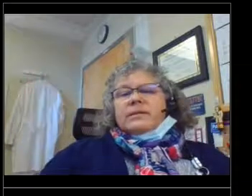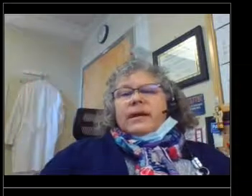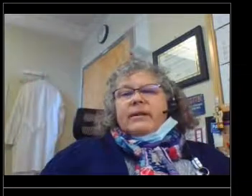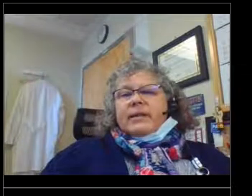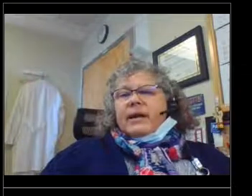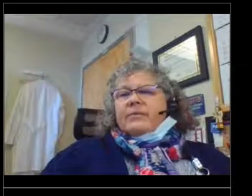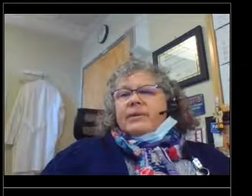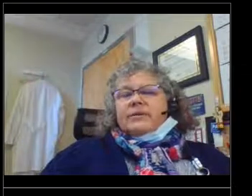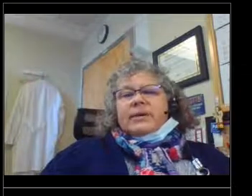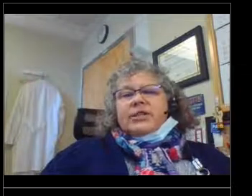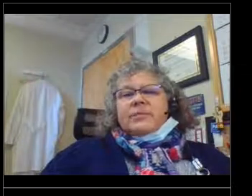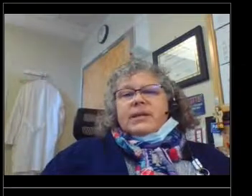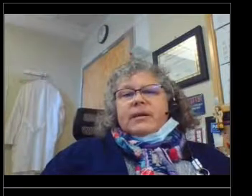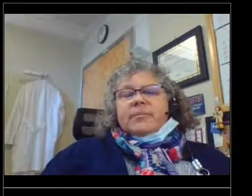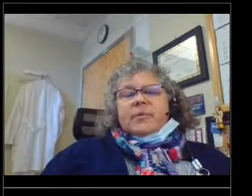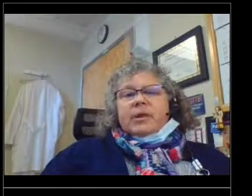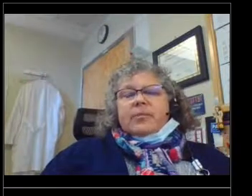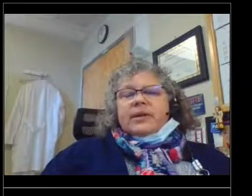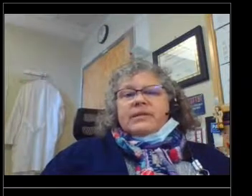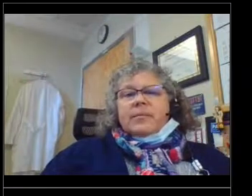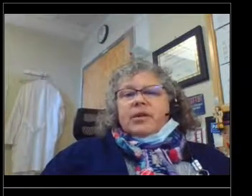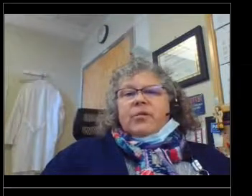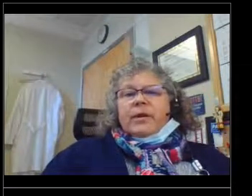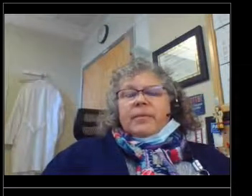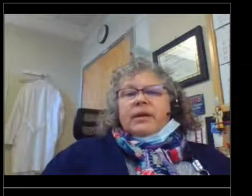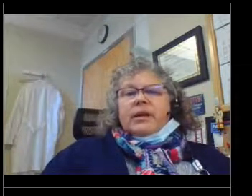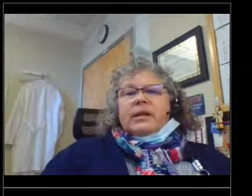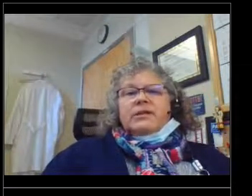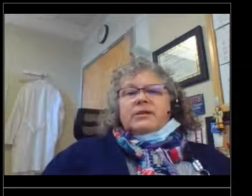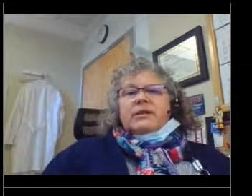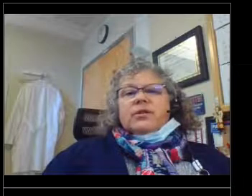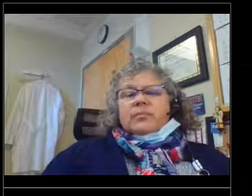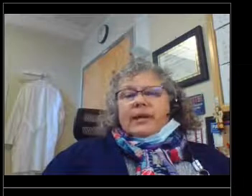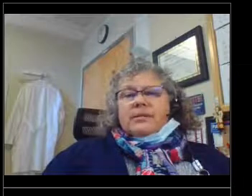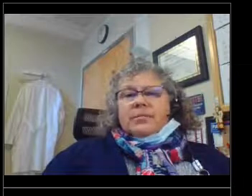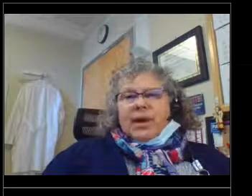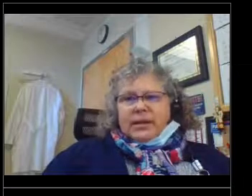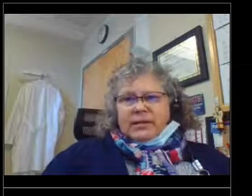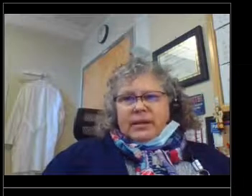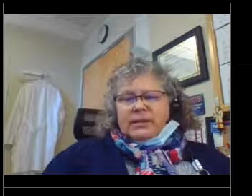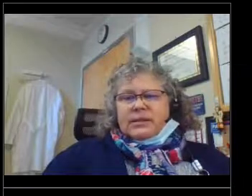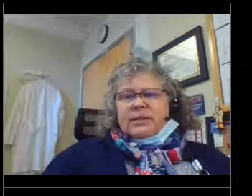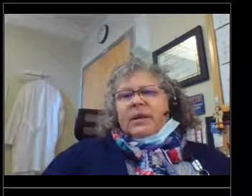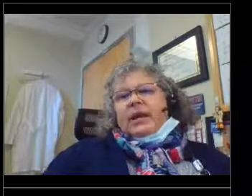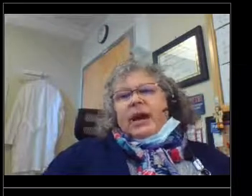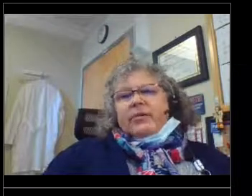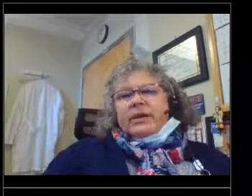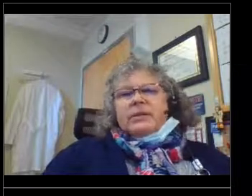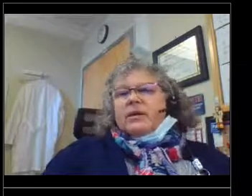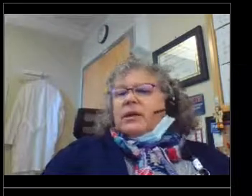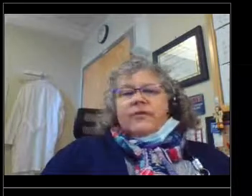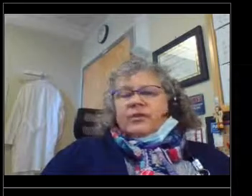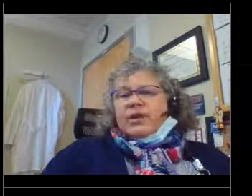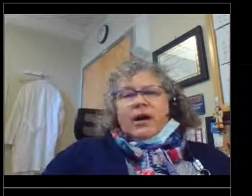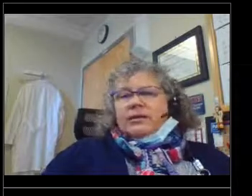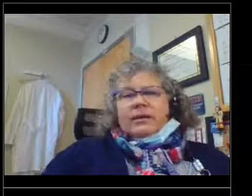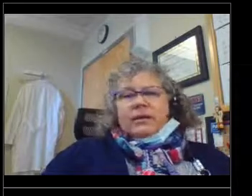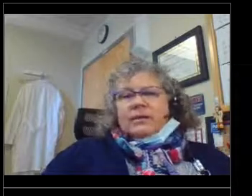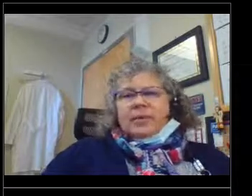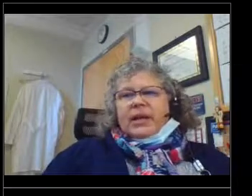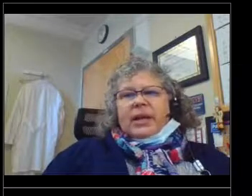Yeah, I would second that with what Jim said. You know, plus, I mean, you don't want to be in an adult internal medicine practice and see pediatrics if